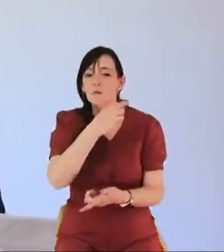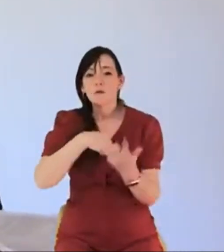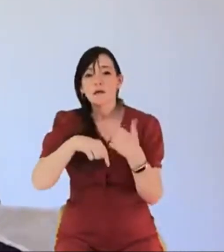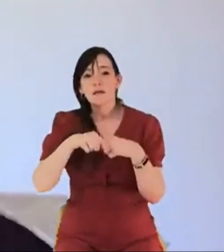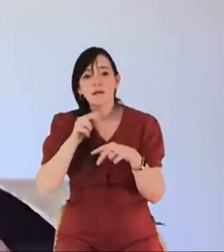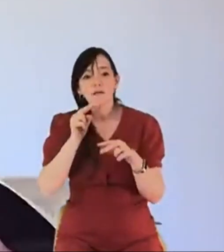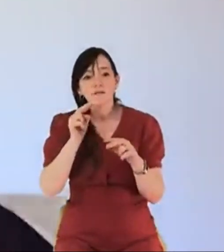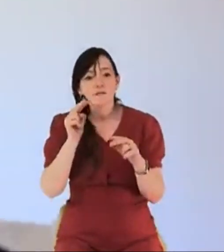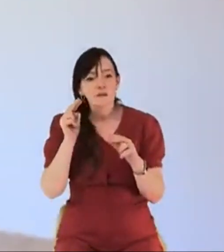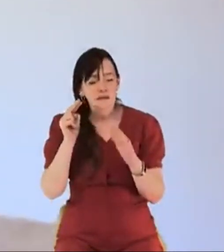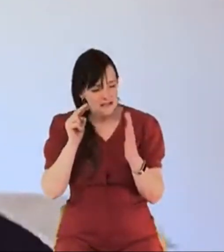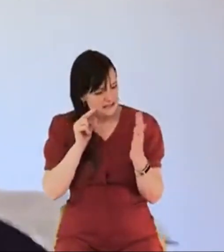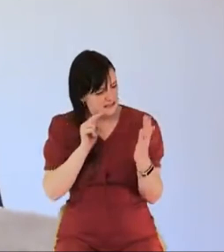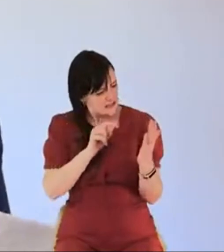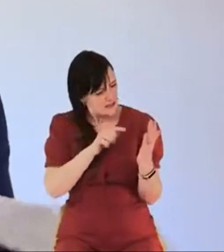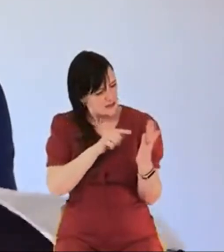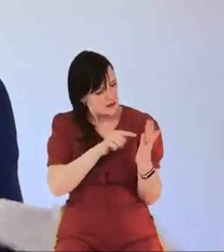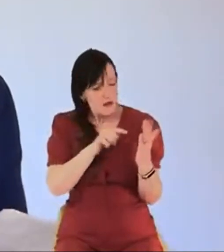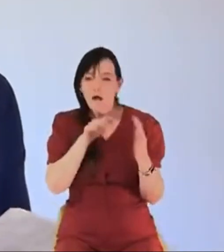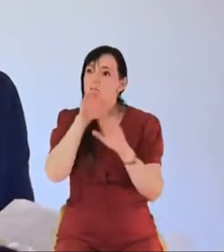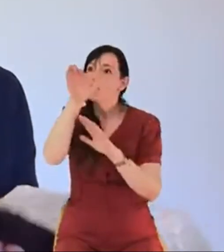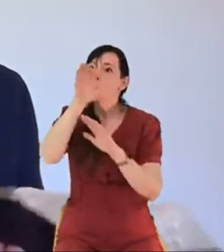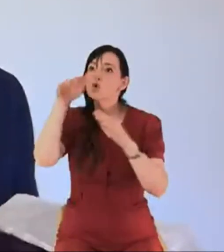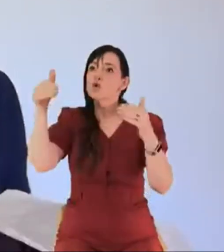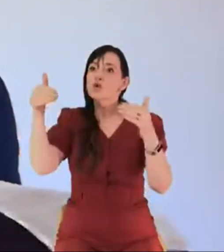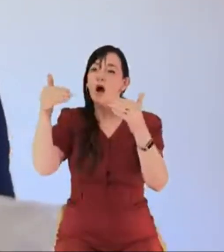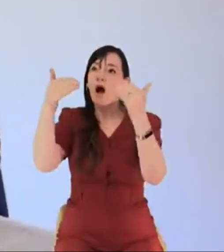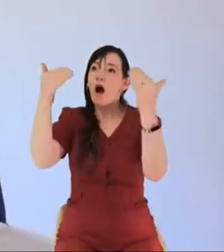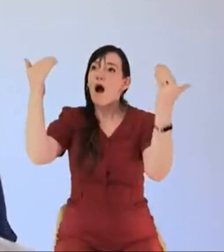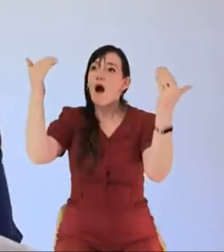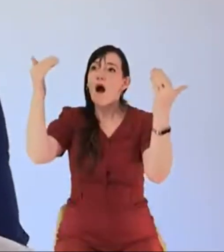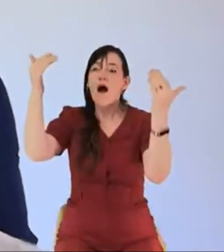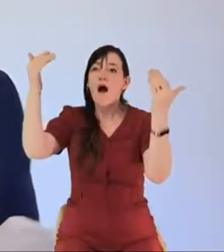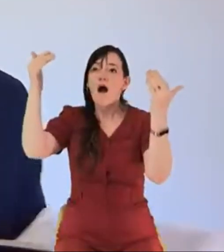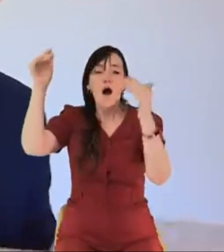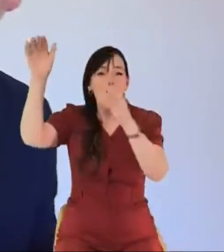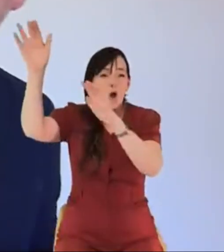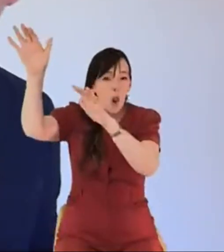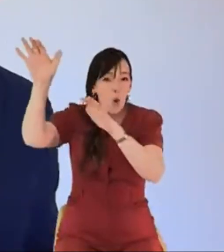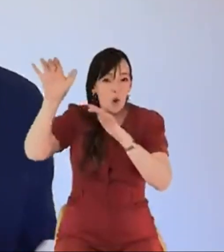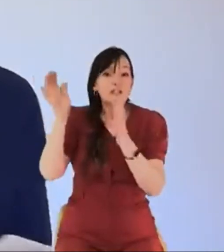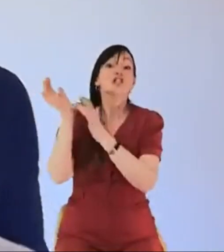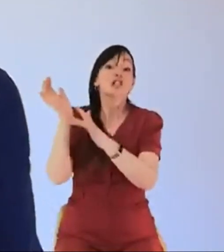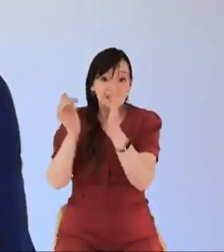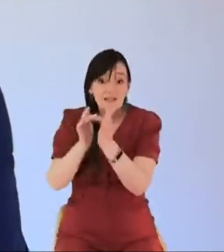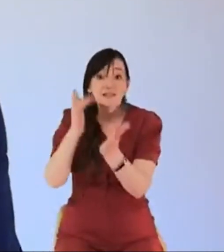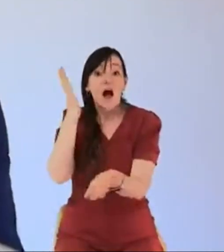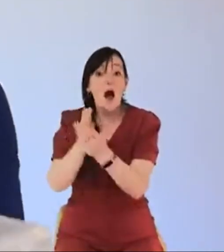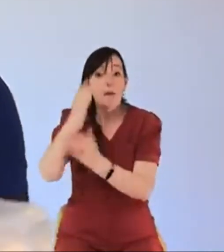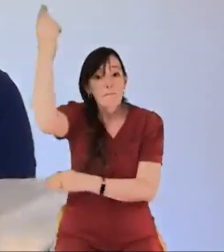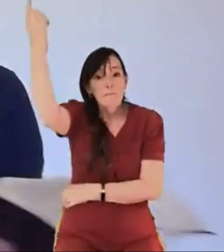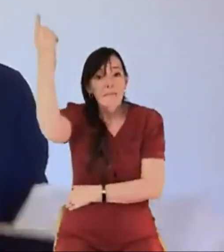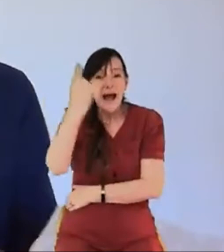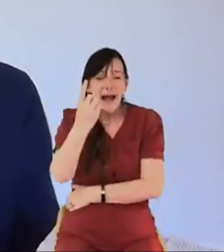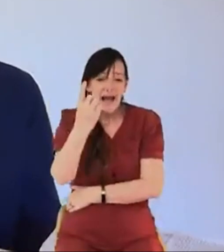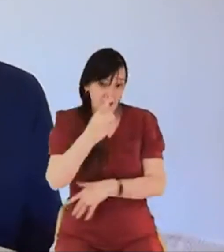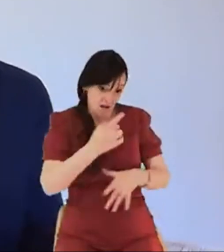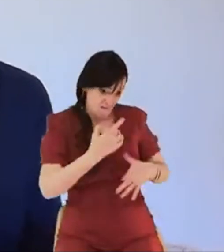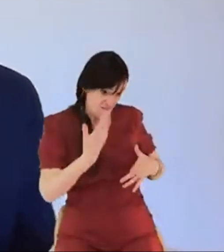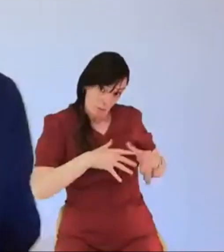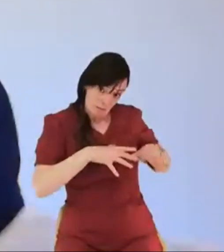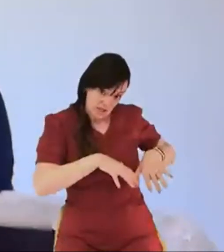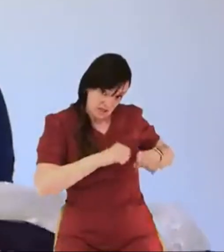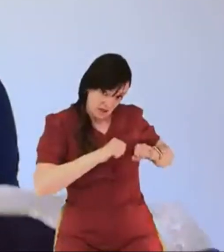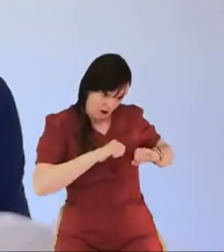seen is there is glory to come jesus is coming back to finish what he started to make all things